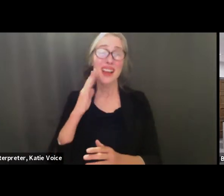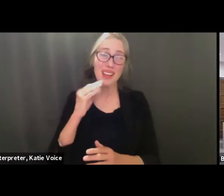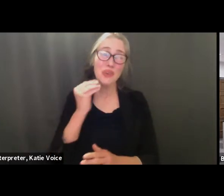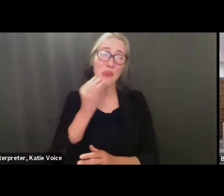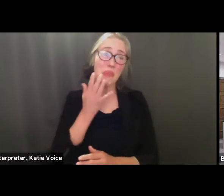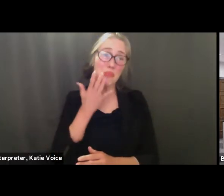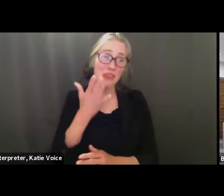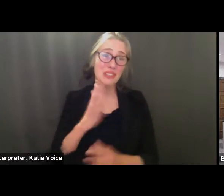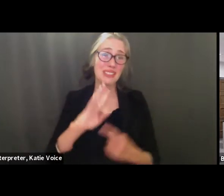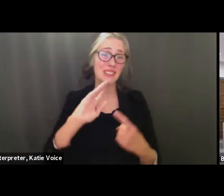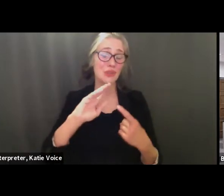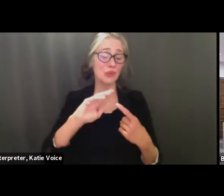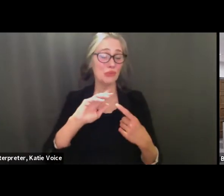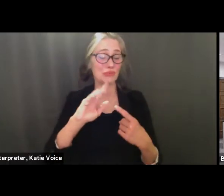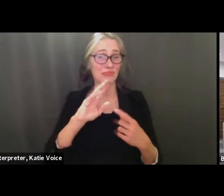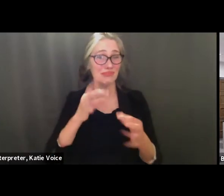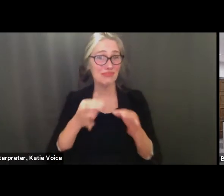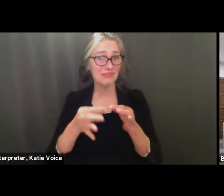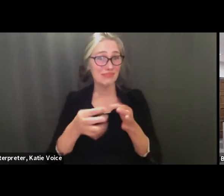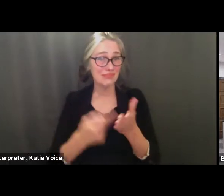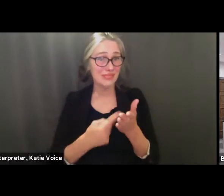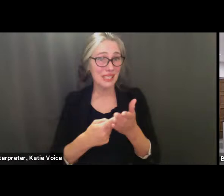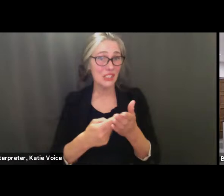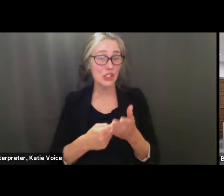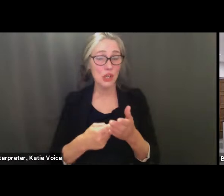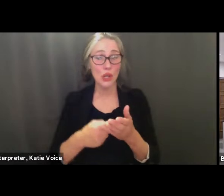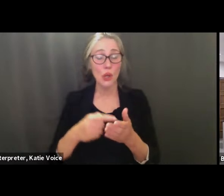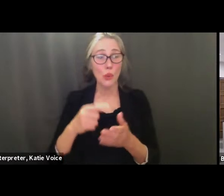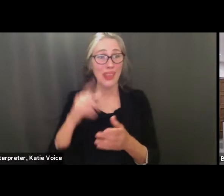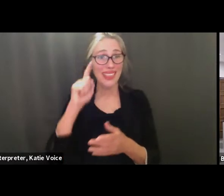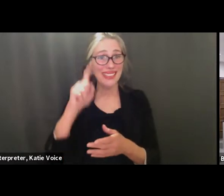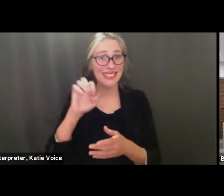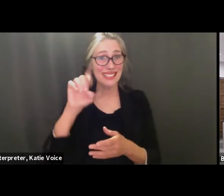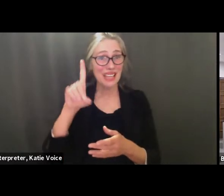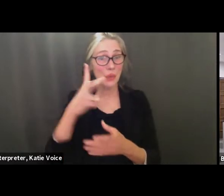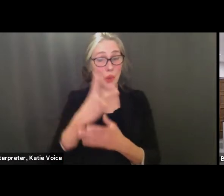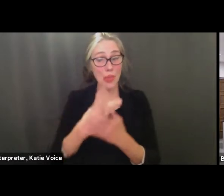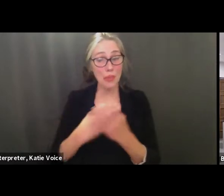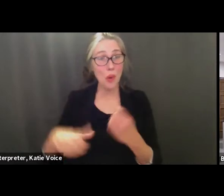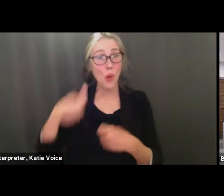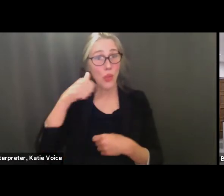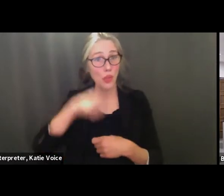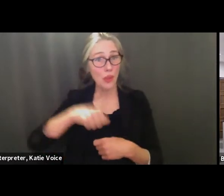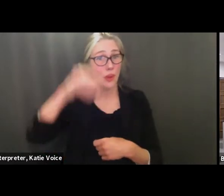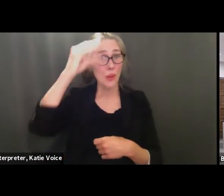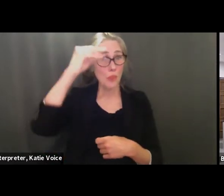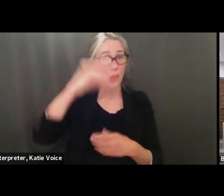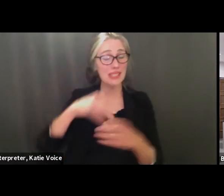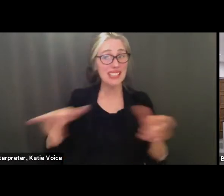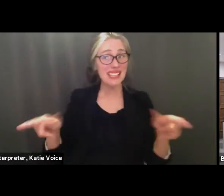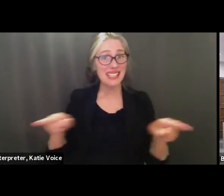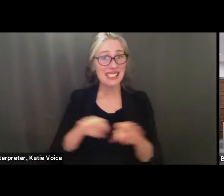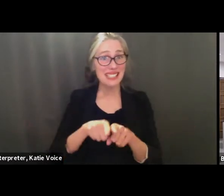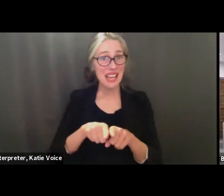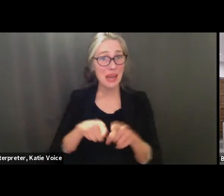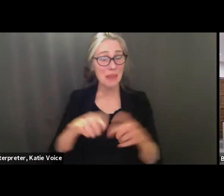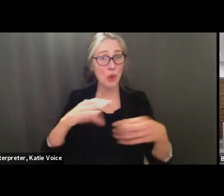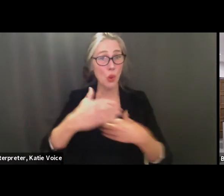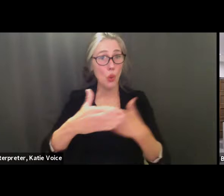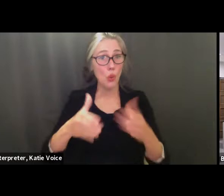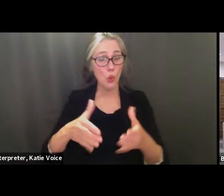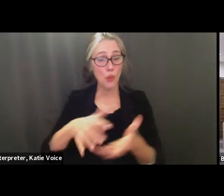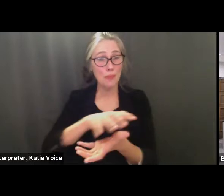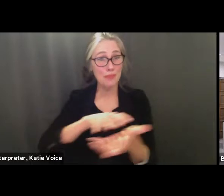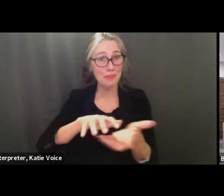sex ed with both sexes in the same room, but there should be a